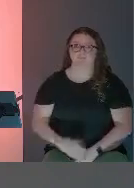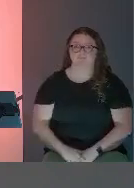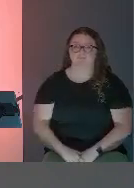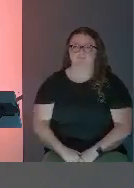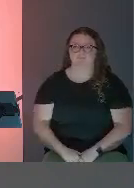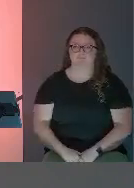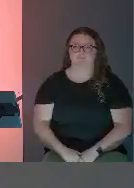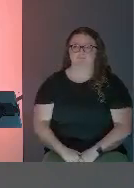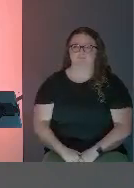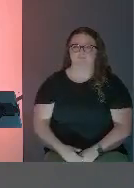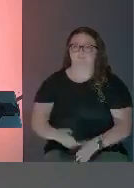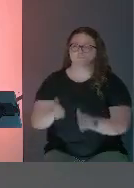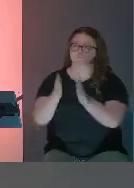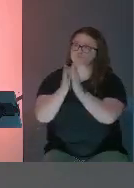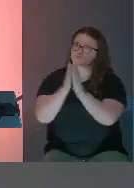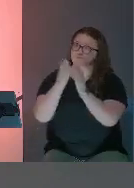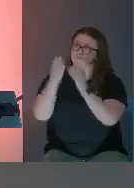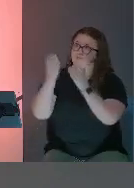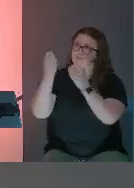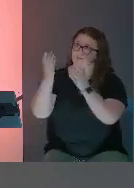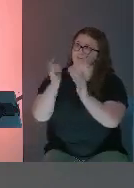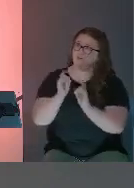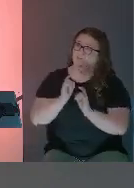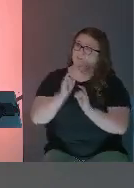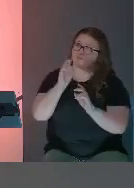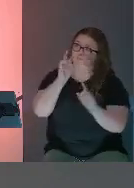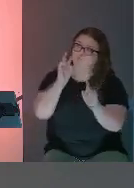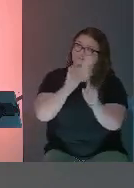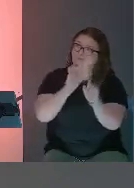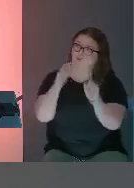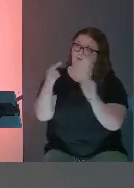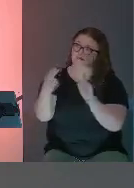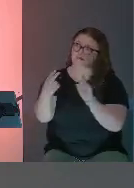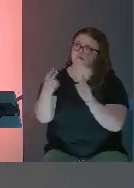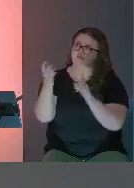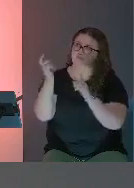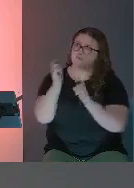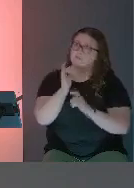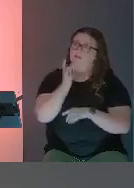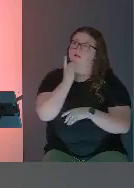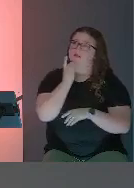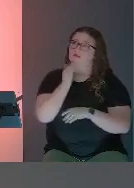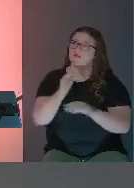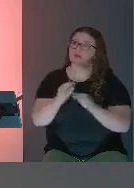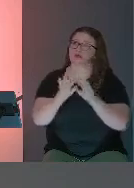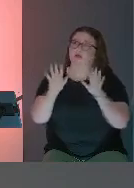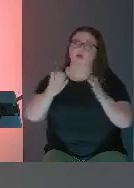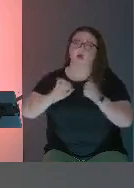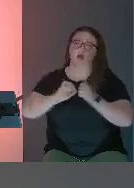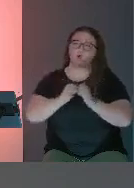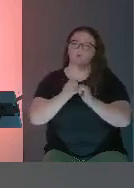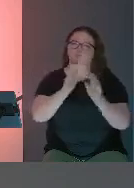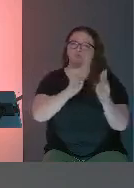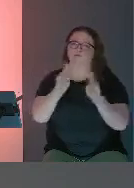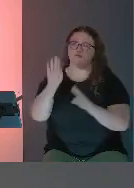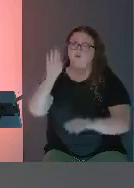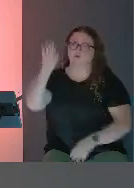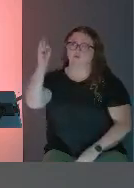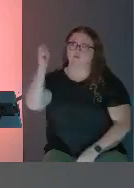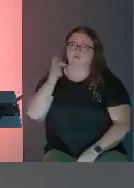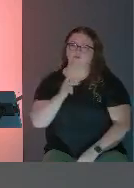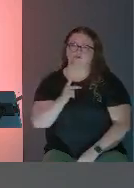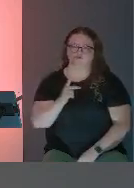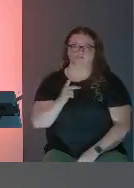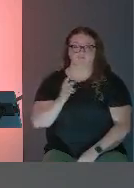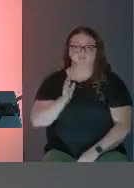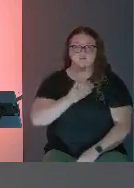bringing perspective and shedding light on how it is that we need to be prepared for his return. And that's really what our theme is